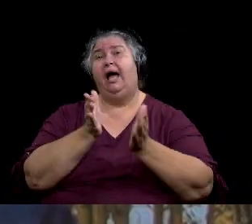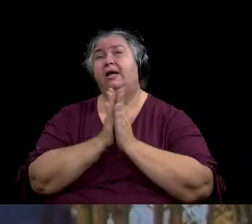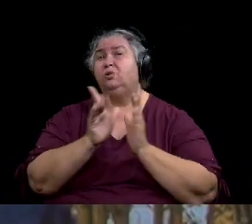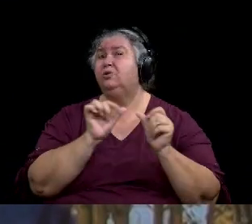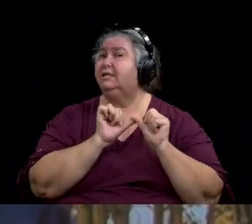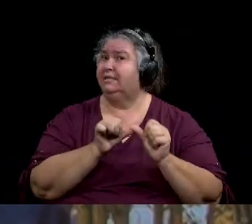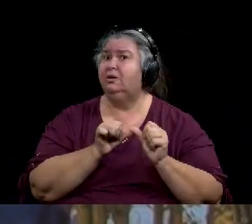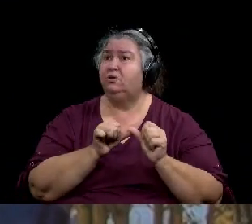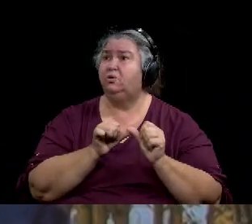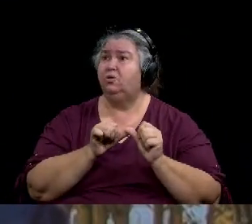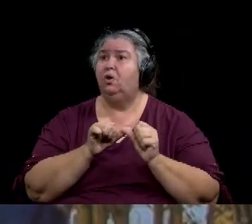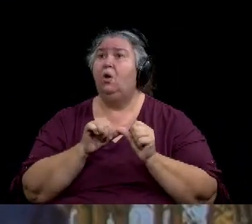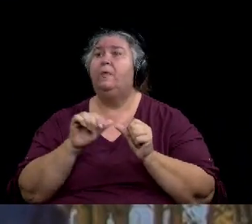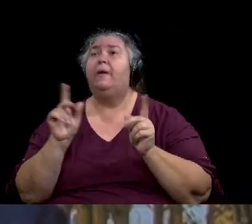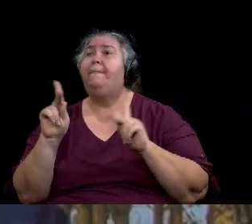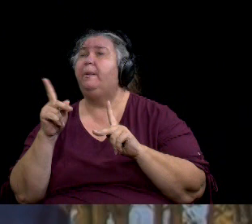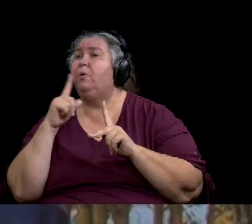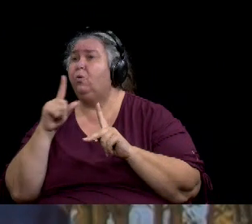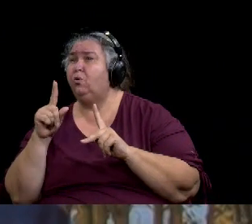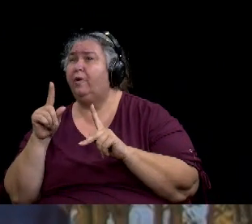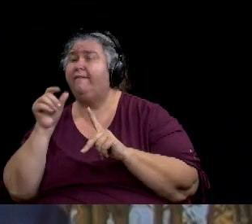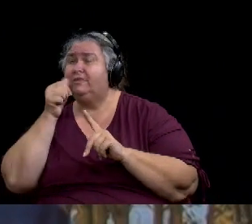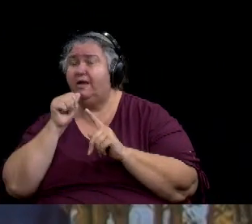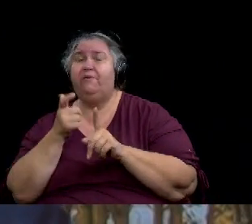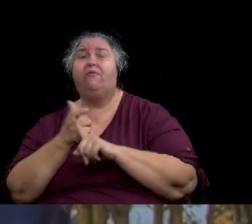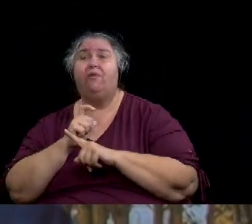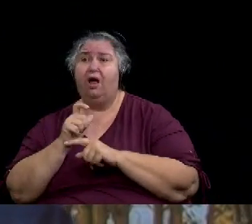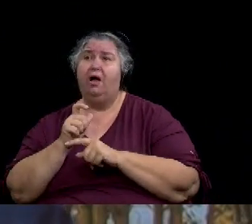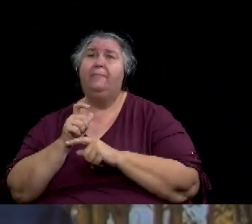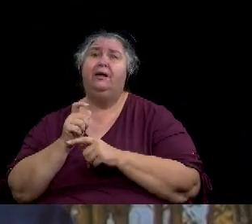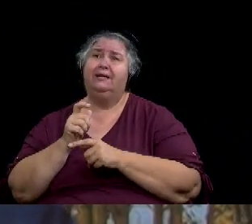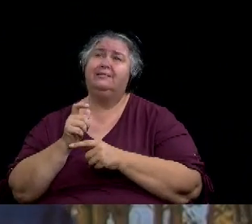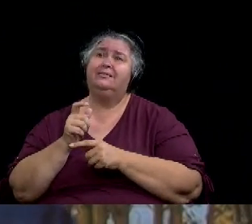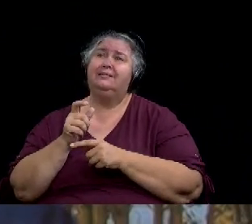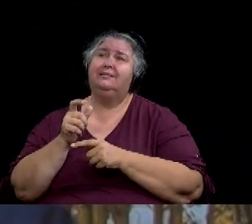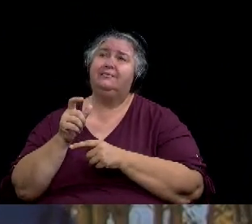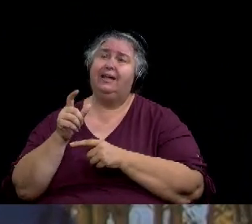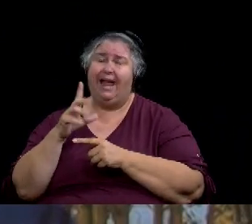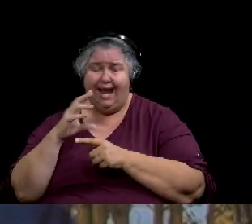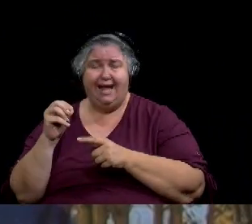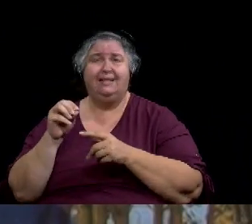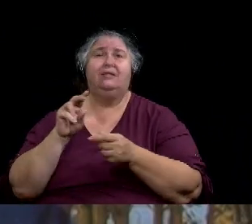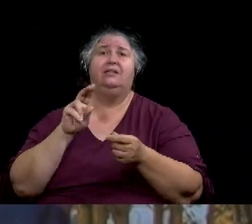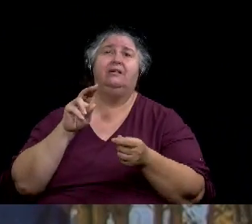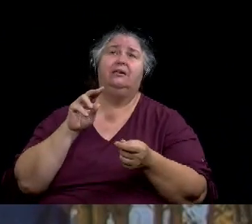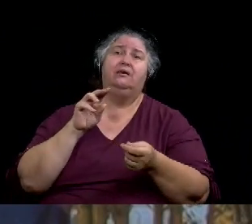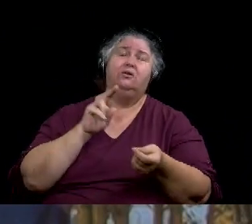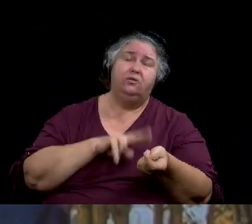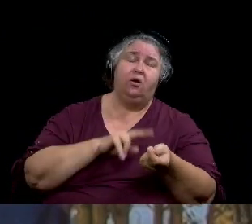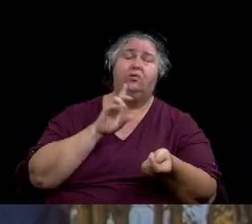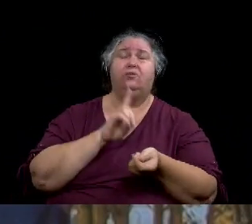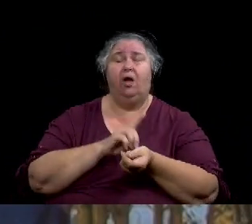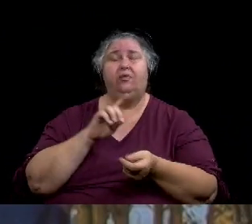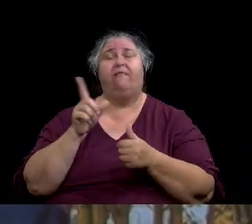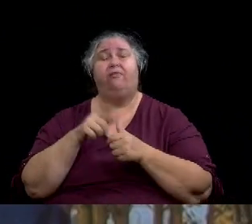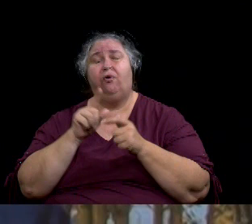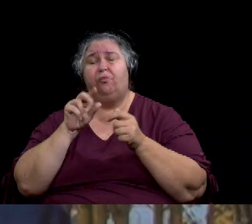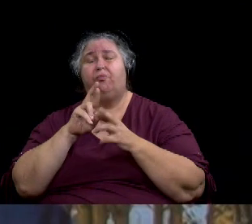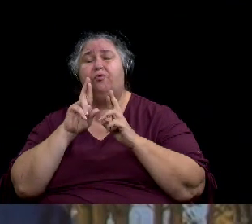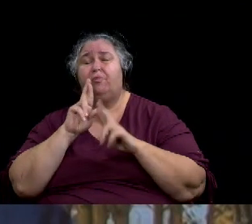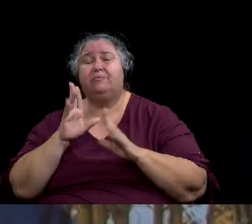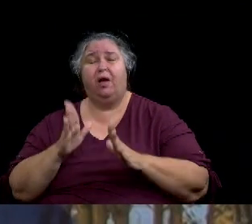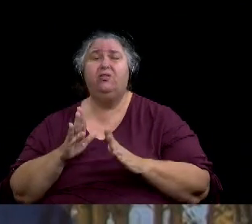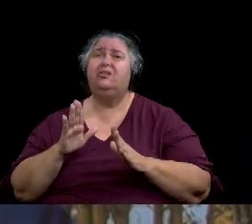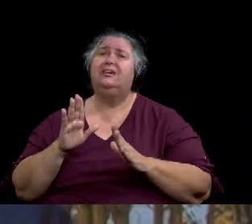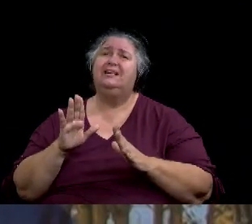to keep the victims of COVID-19 as well as our frontline healthcare workers and our first responders in your thoughts and prayers. As